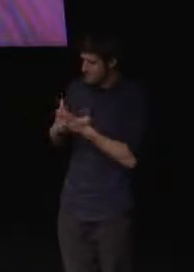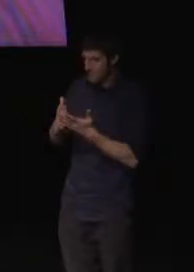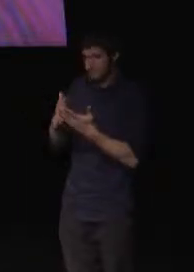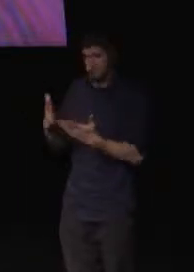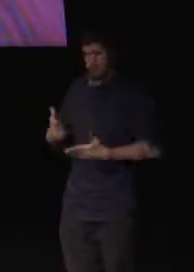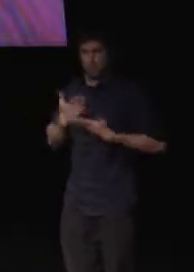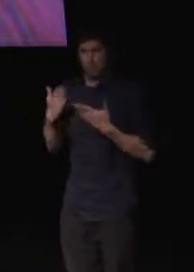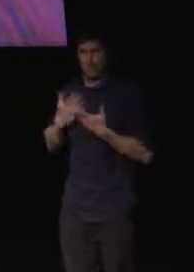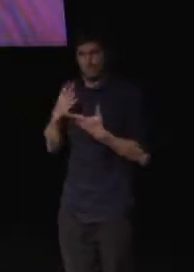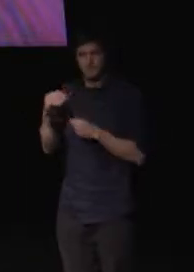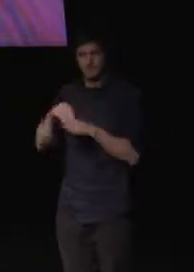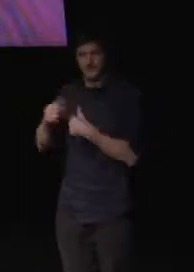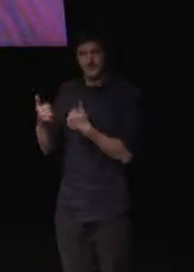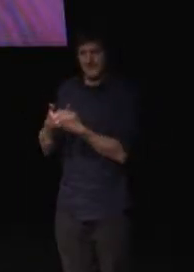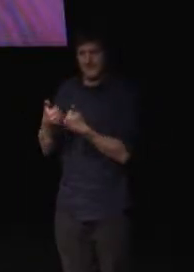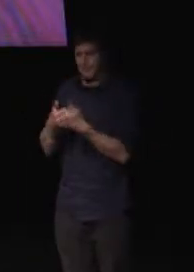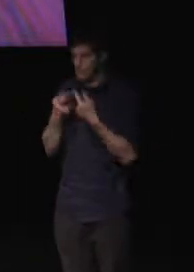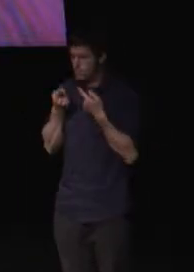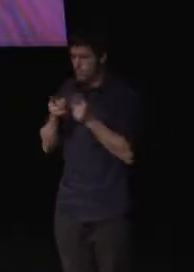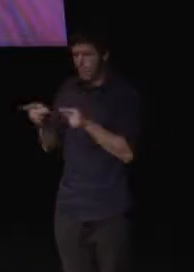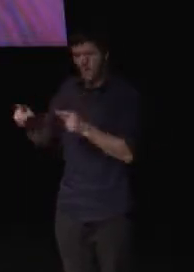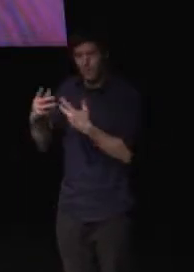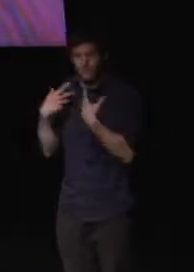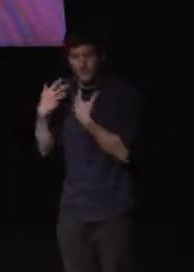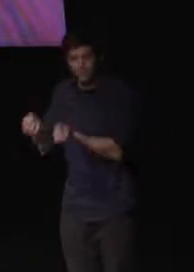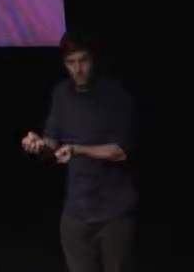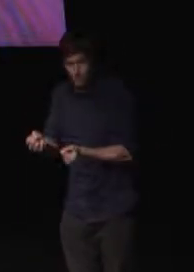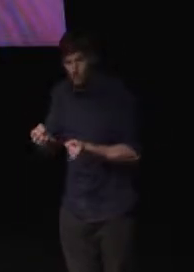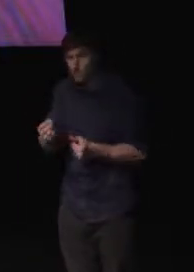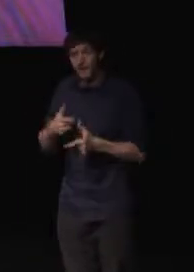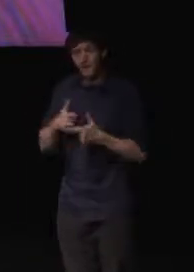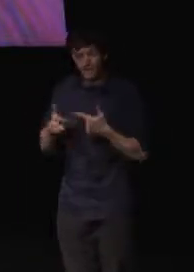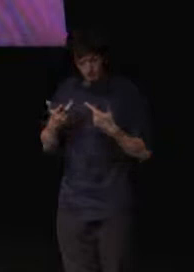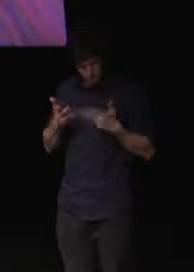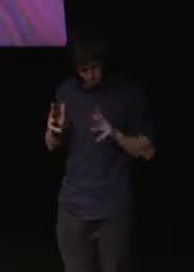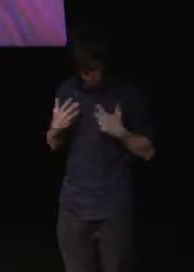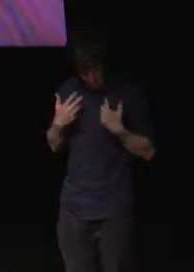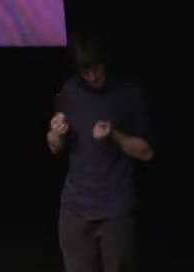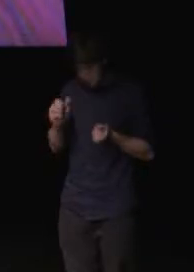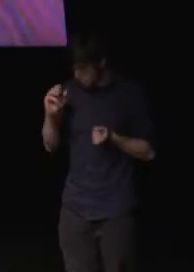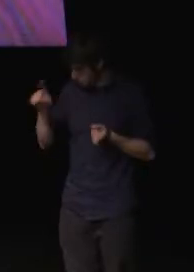then also ultimately have them be able to go home after recovery and continue to play these games.